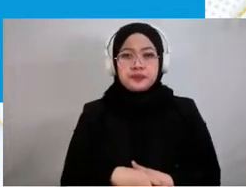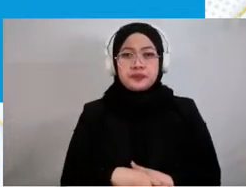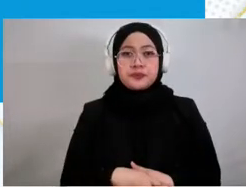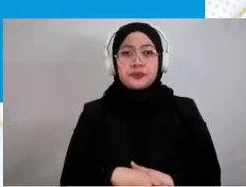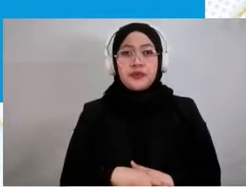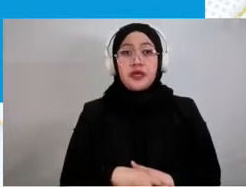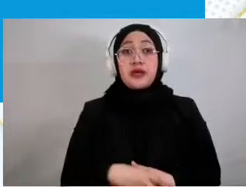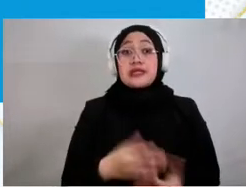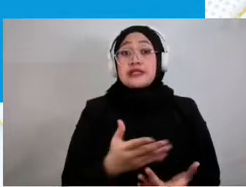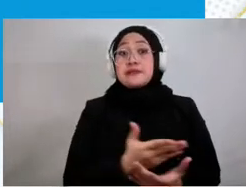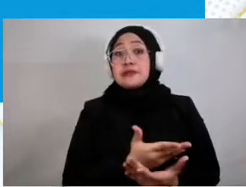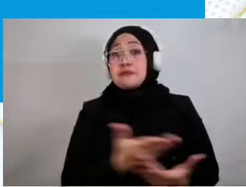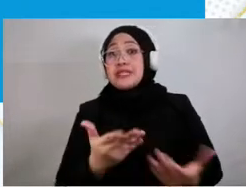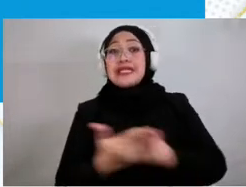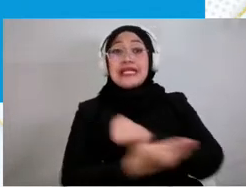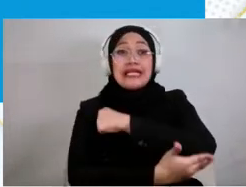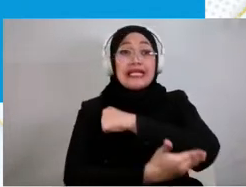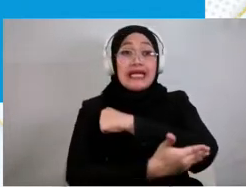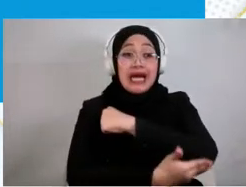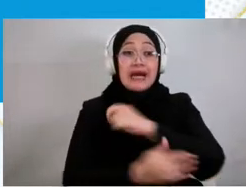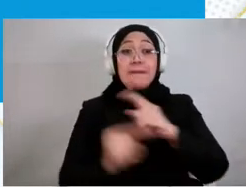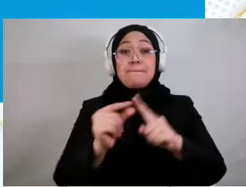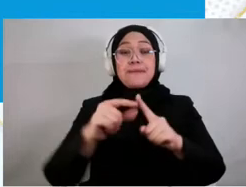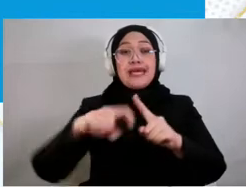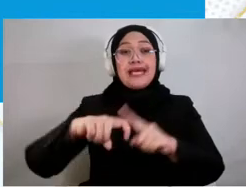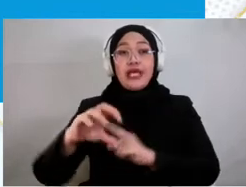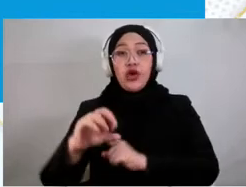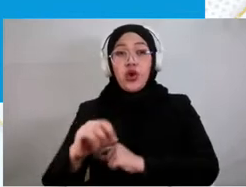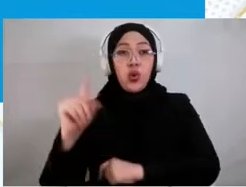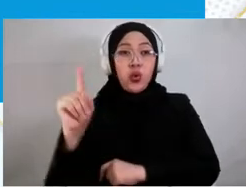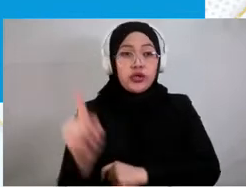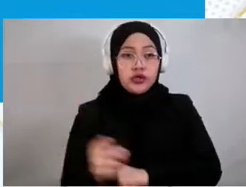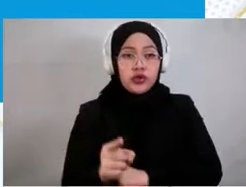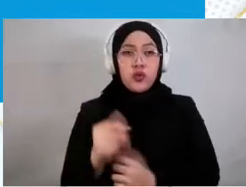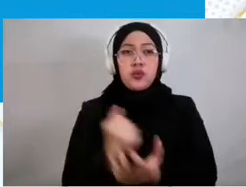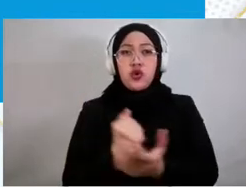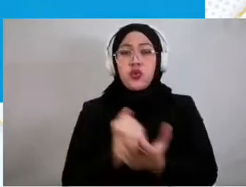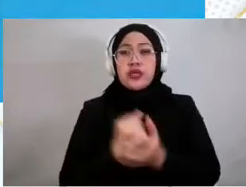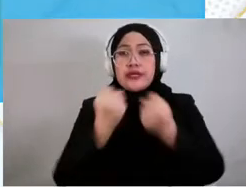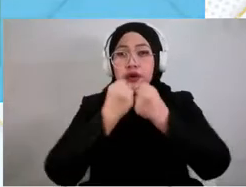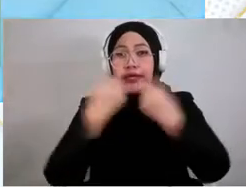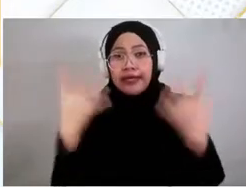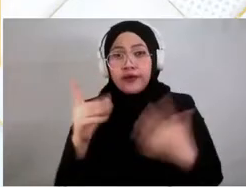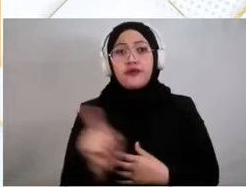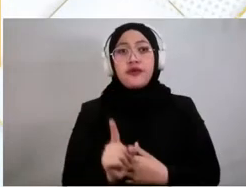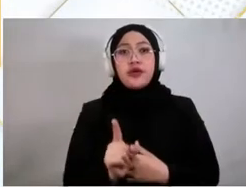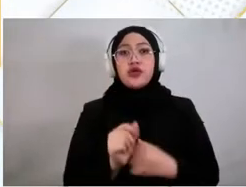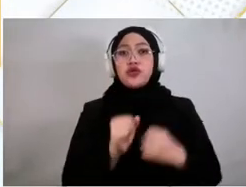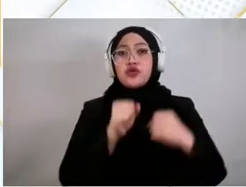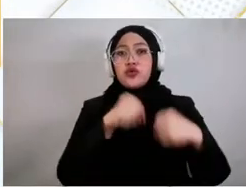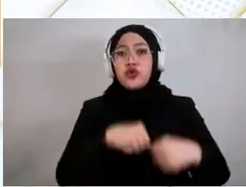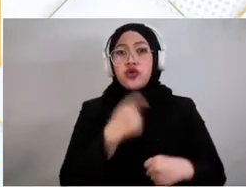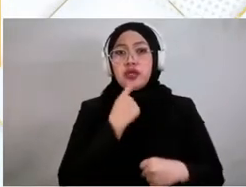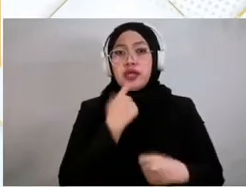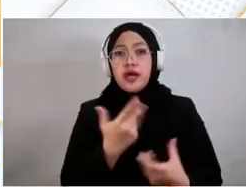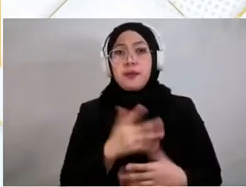member of the countries in the PKO should have a very clear and coherent foreign policy and defense